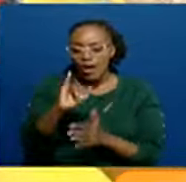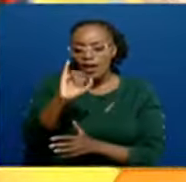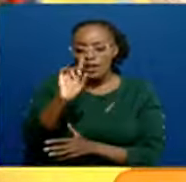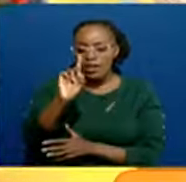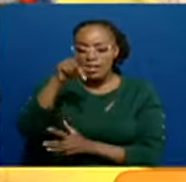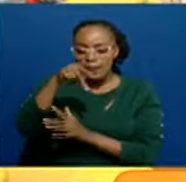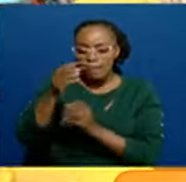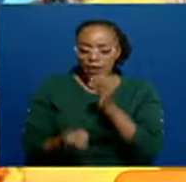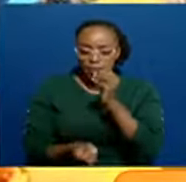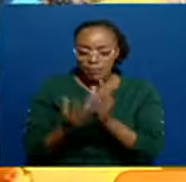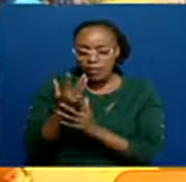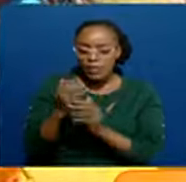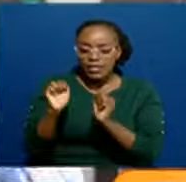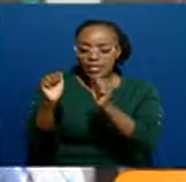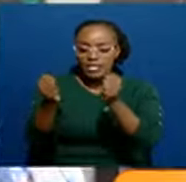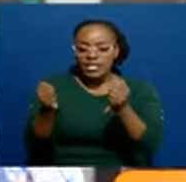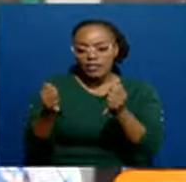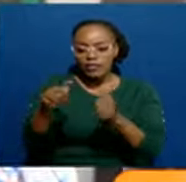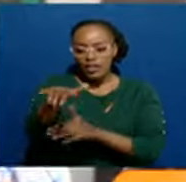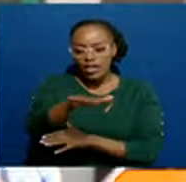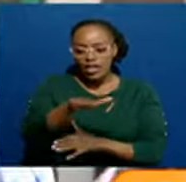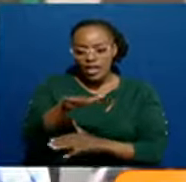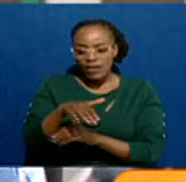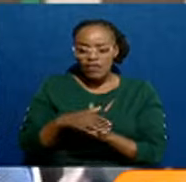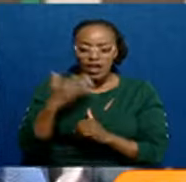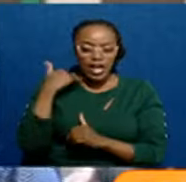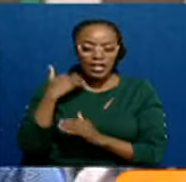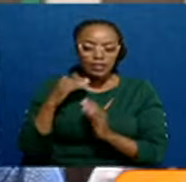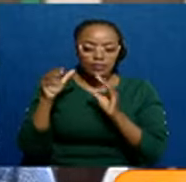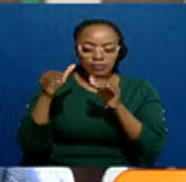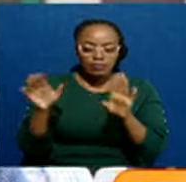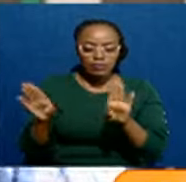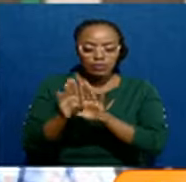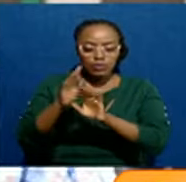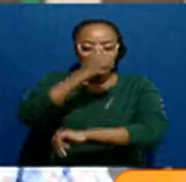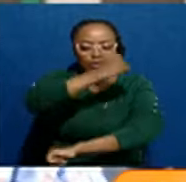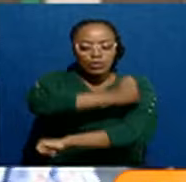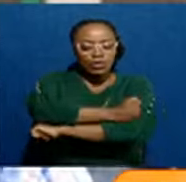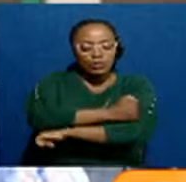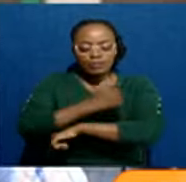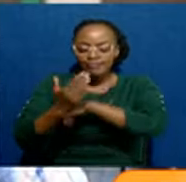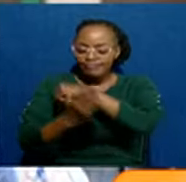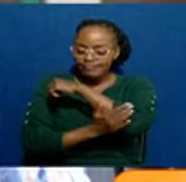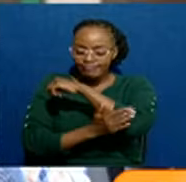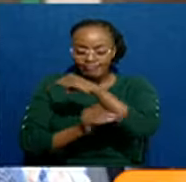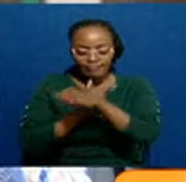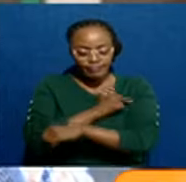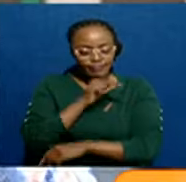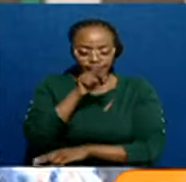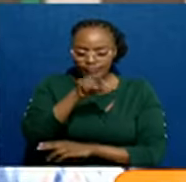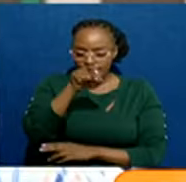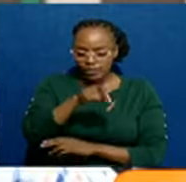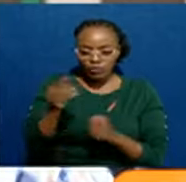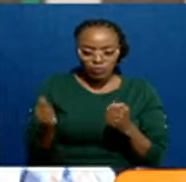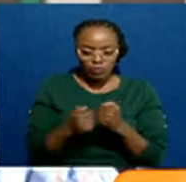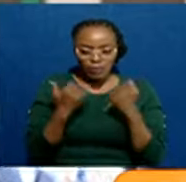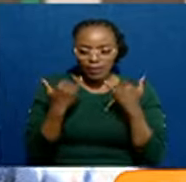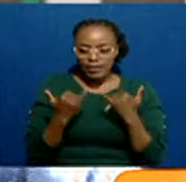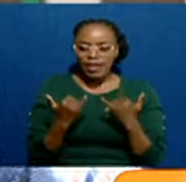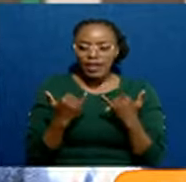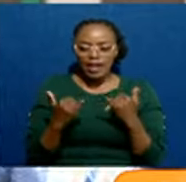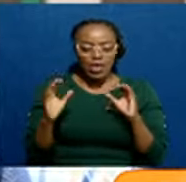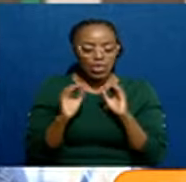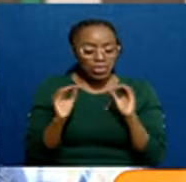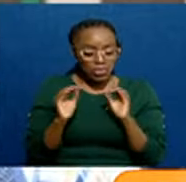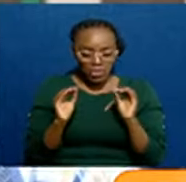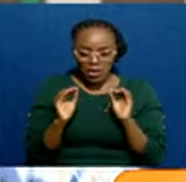set up in secure areas. A criminal gang closing schools is unfortunate, and it should not be in this century, it should not be